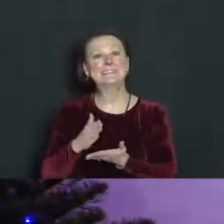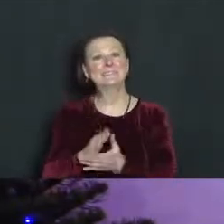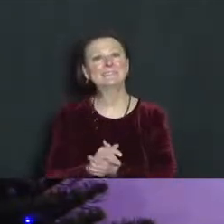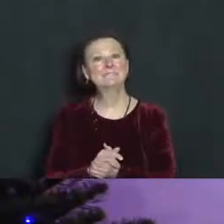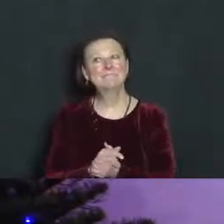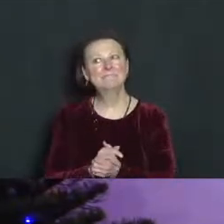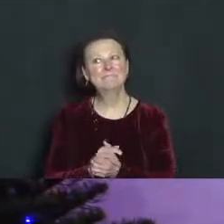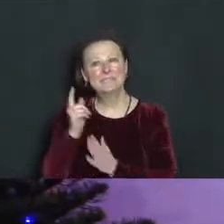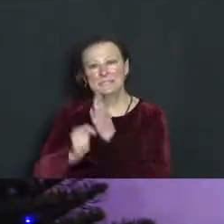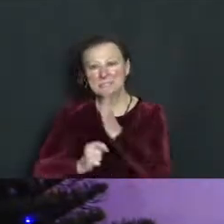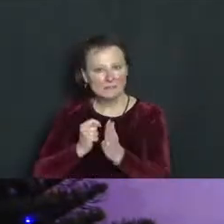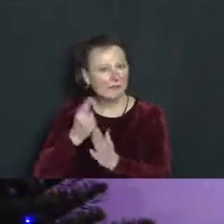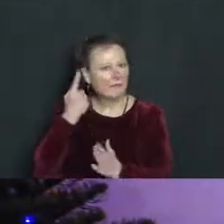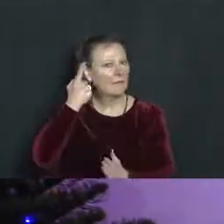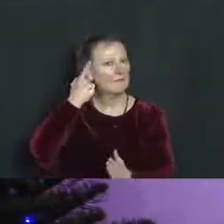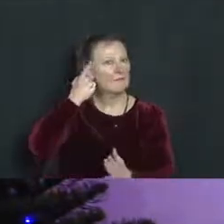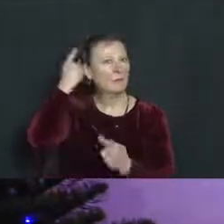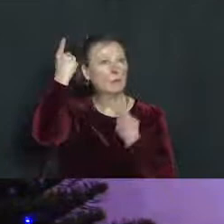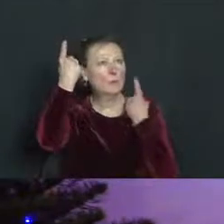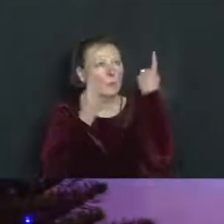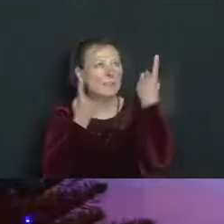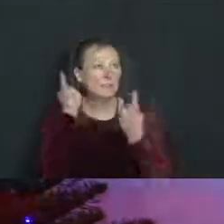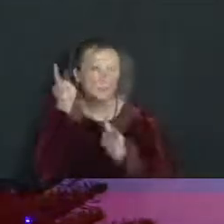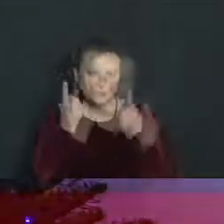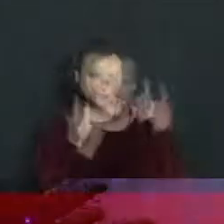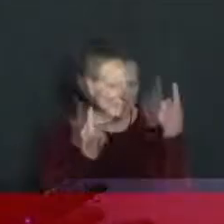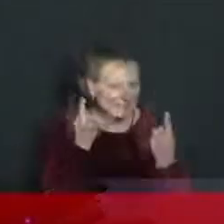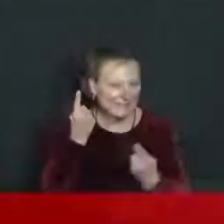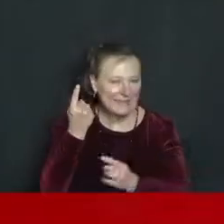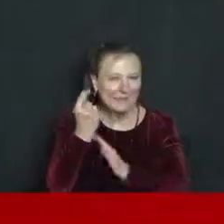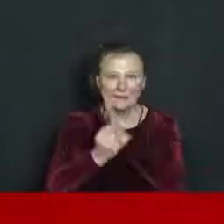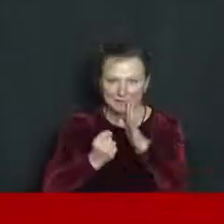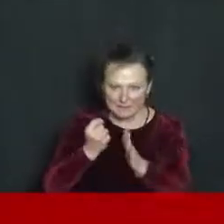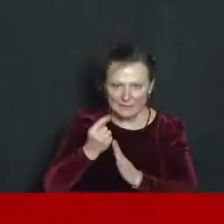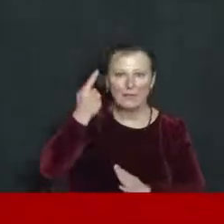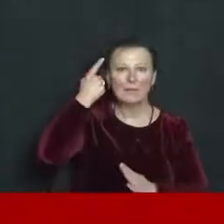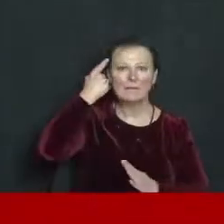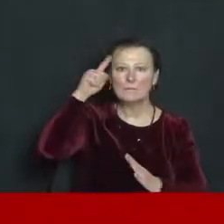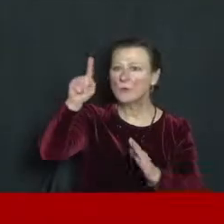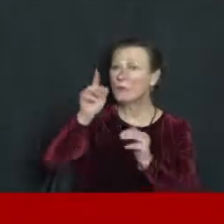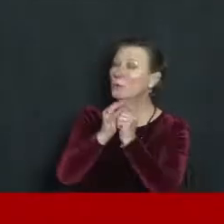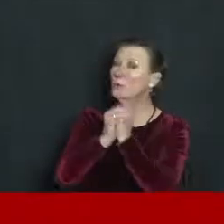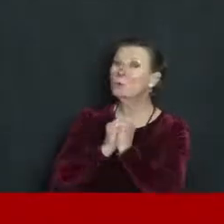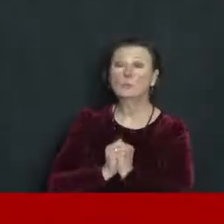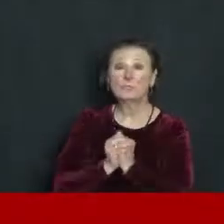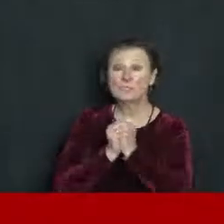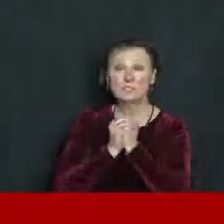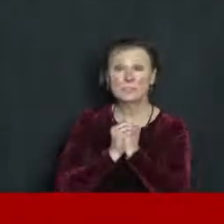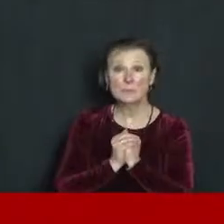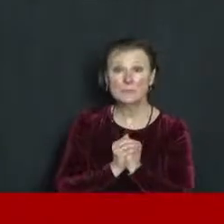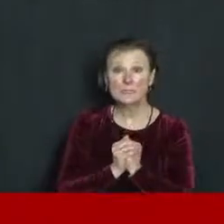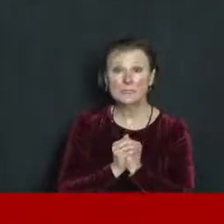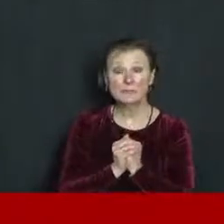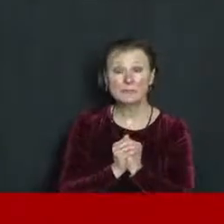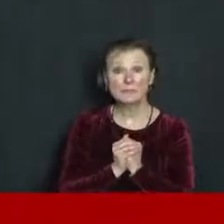a time for wondering, a time for worshiping.